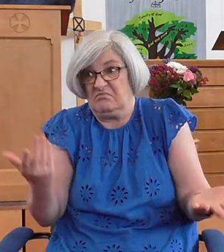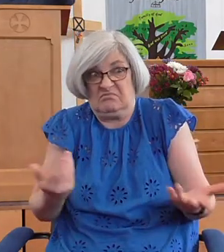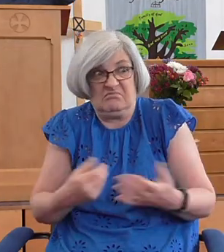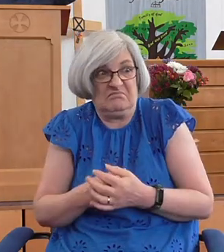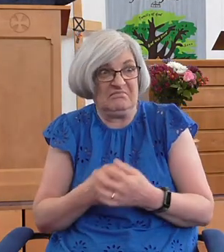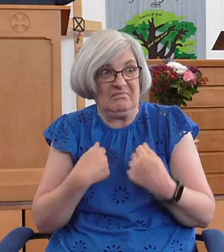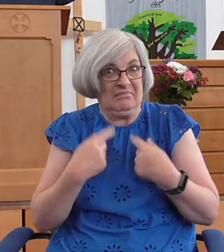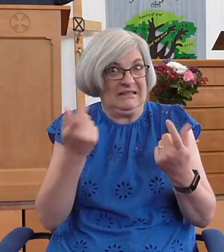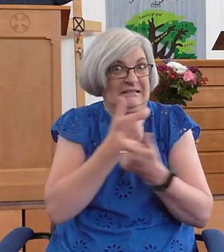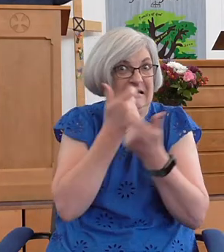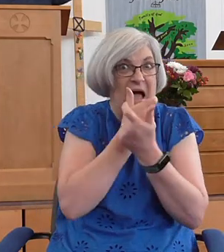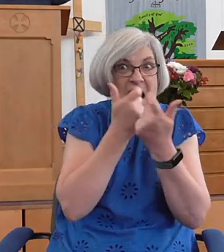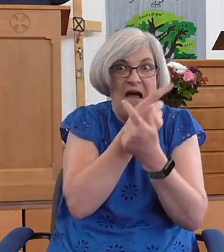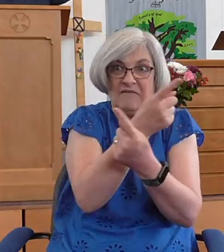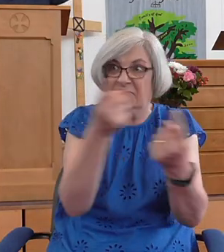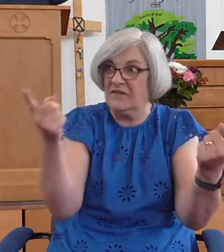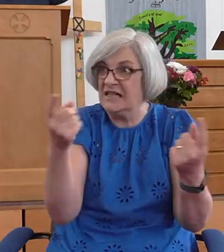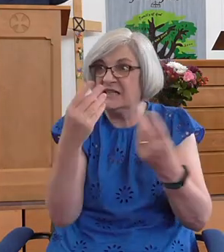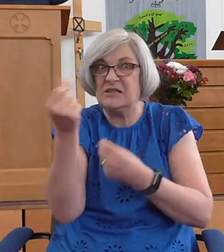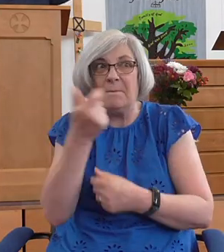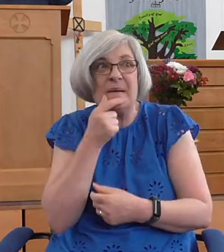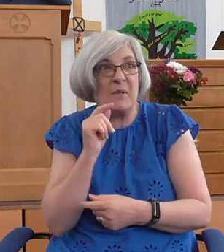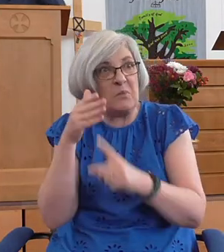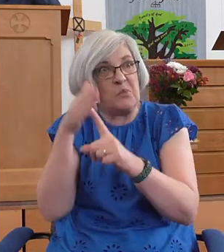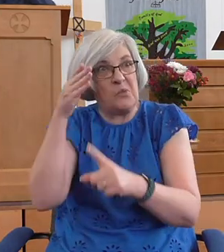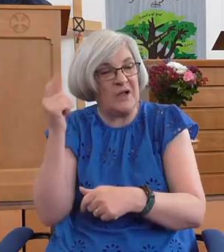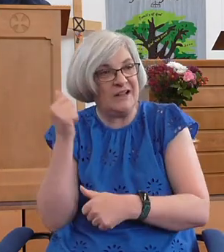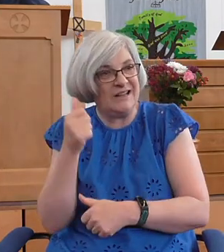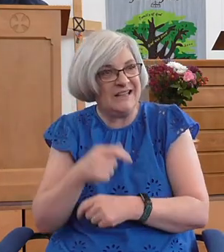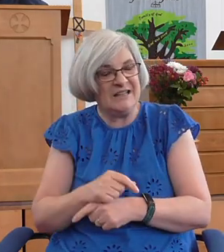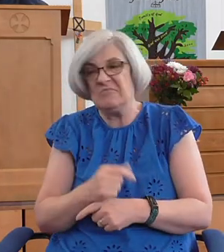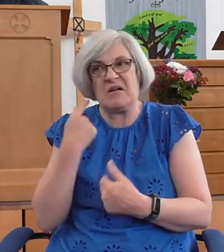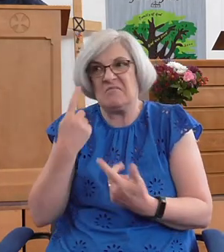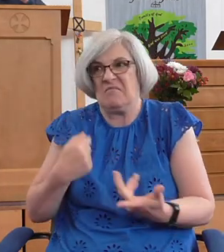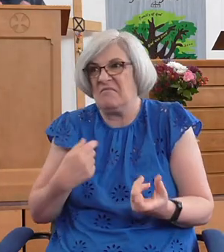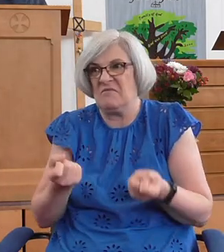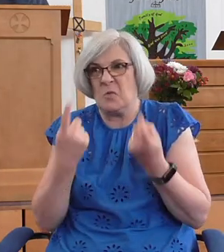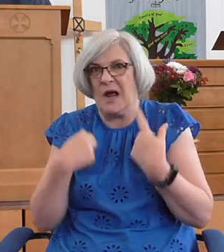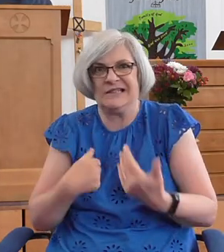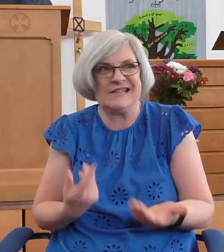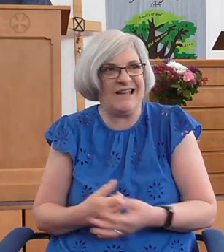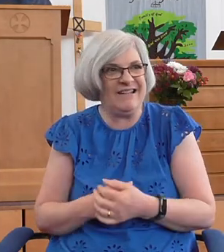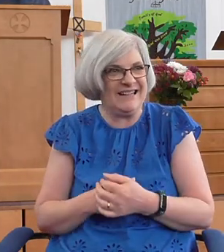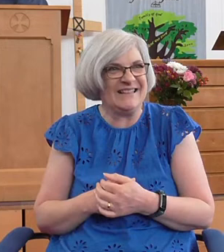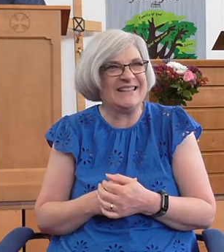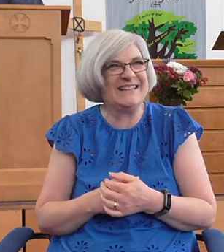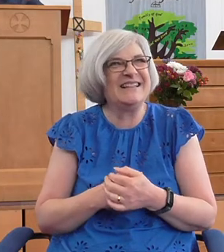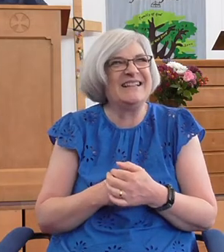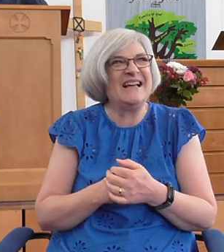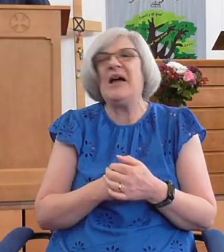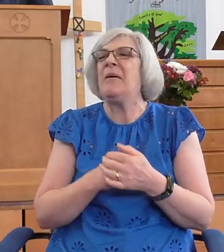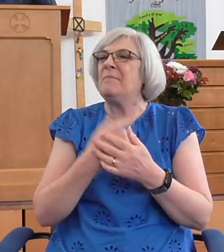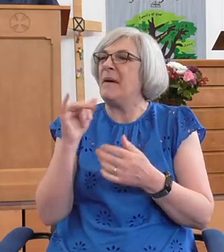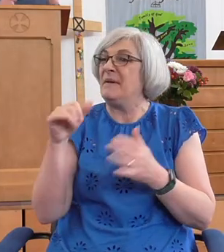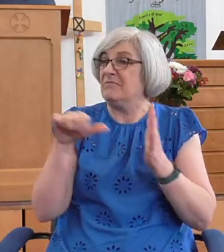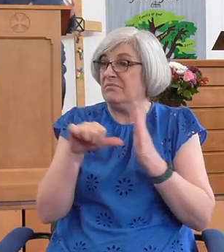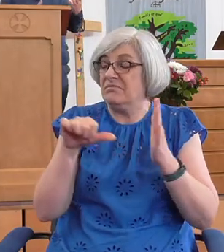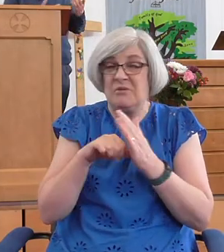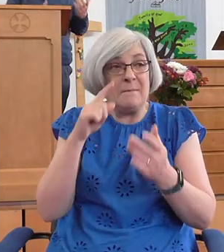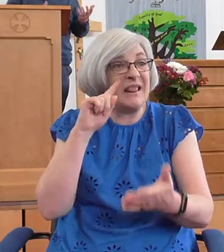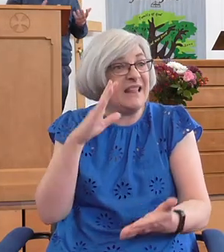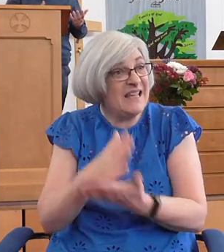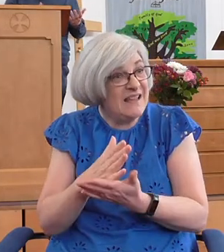I hear from laughter that a few folk do know who it is. Yeah, absolutely. It may be very hard to believe now, but back in